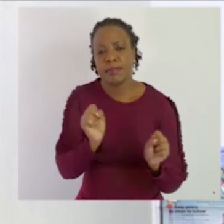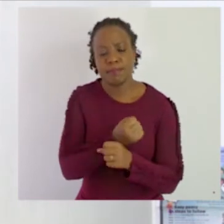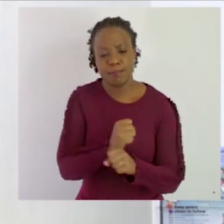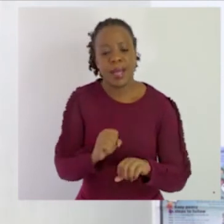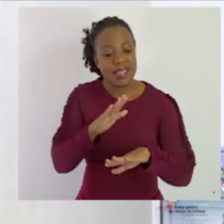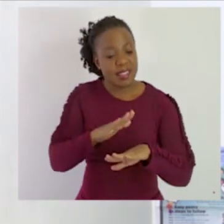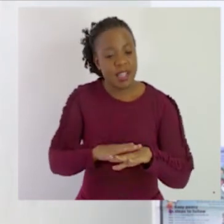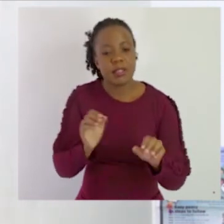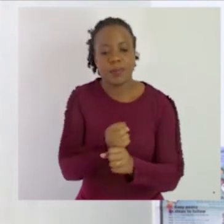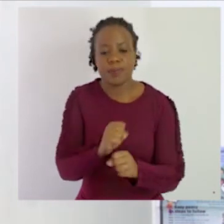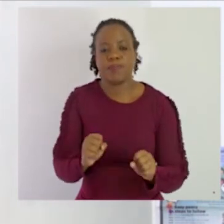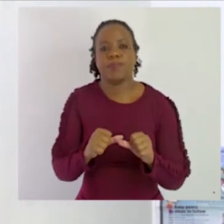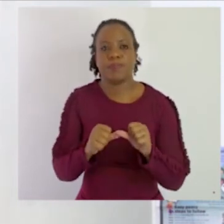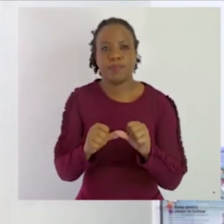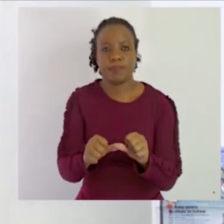let's proceed.